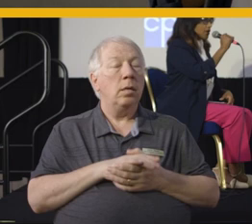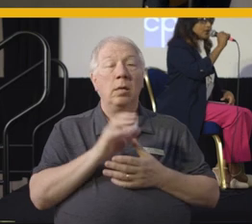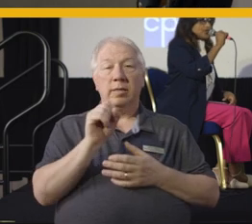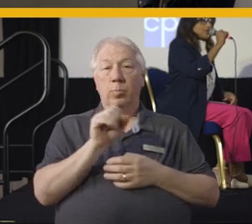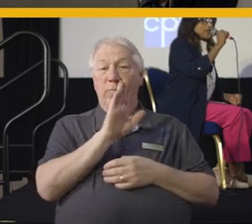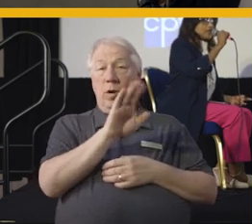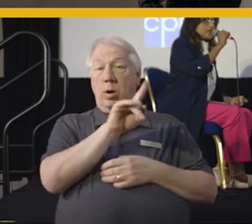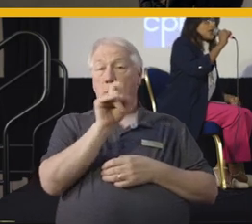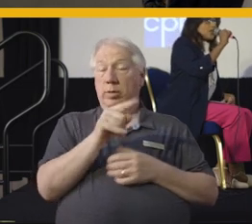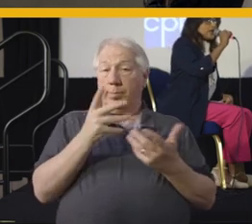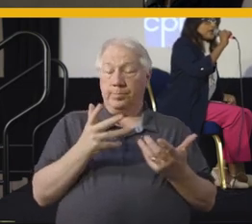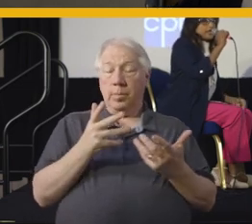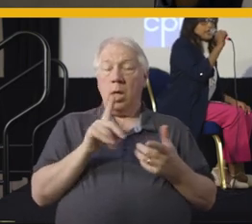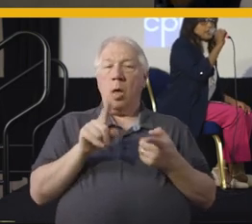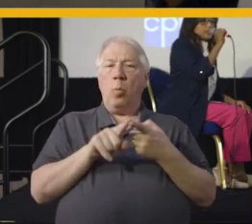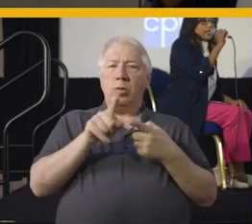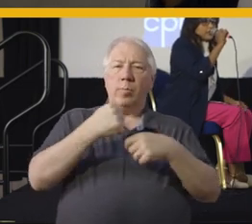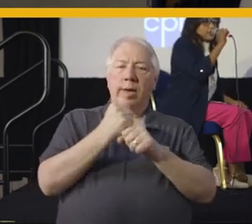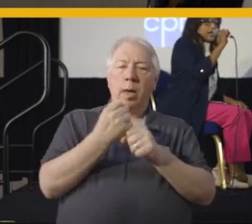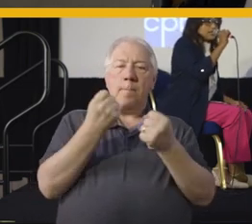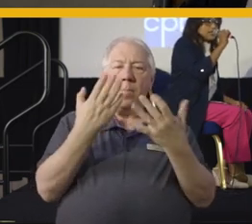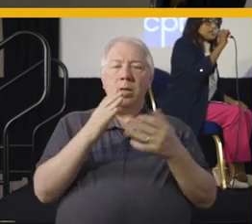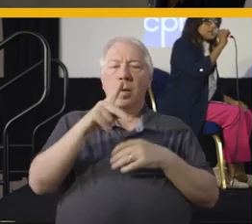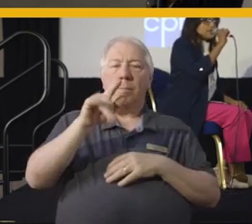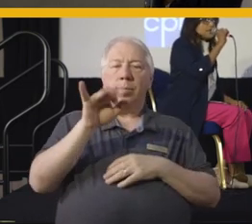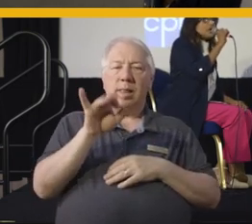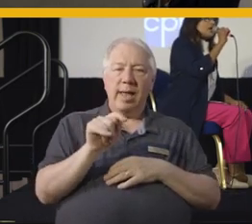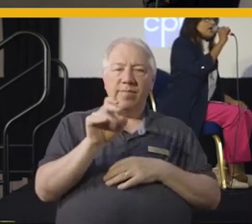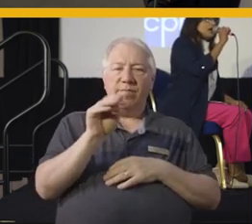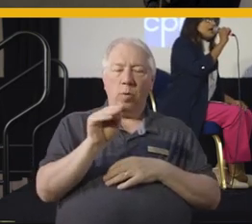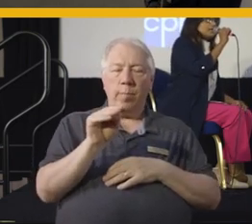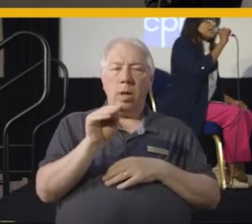So her question was, when you're creating multi-platform content, do you